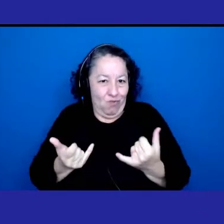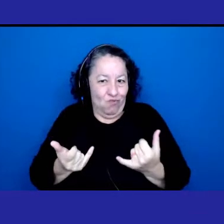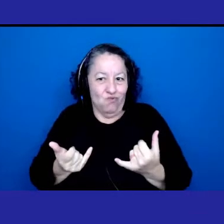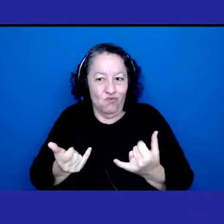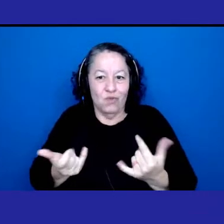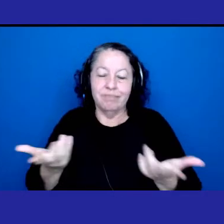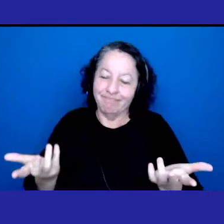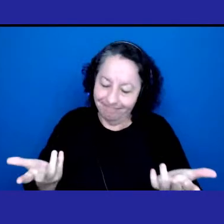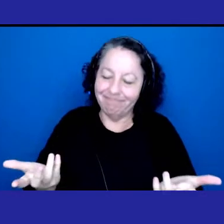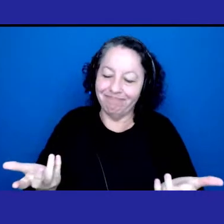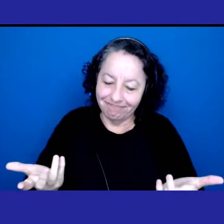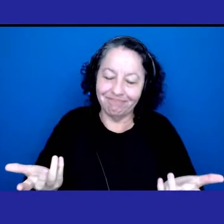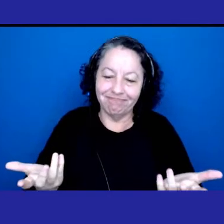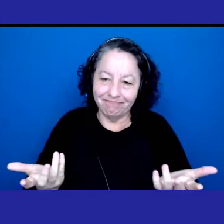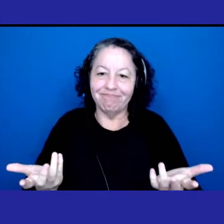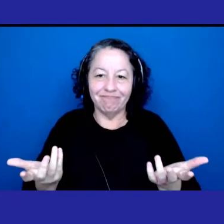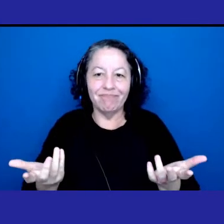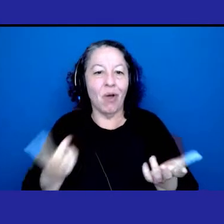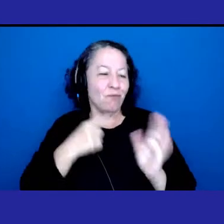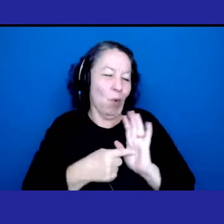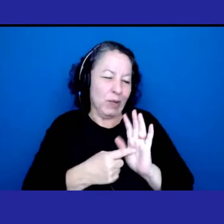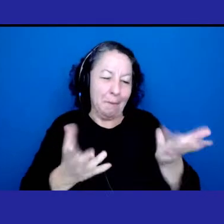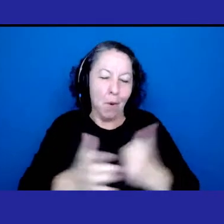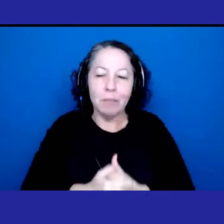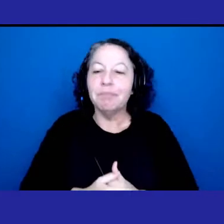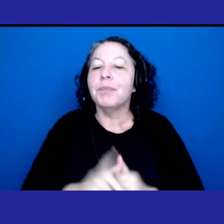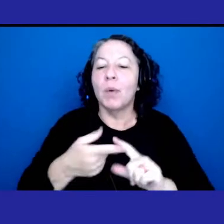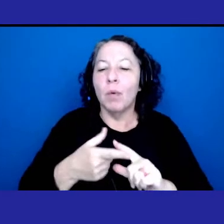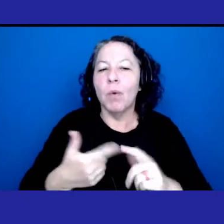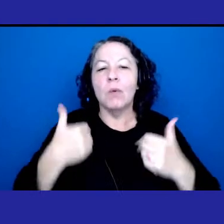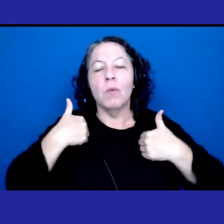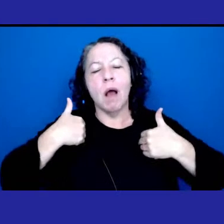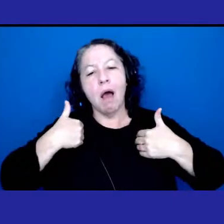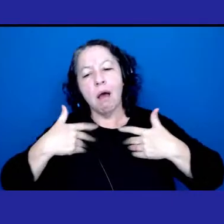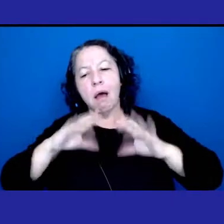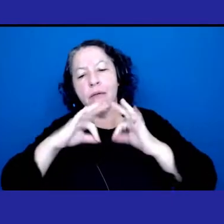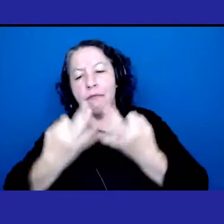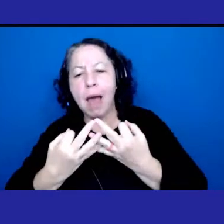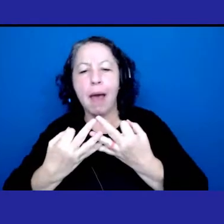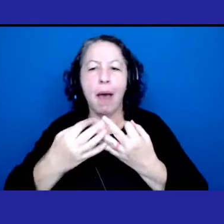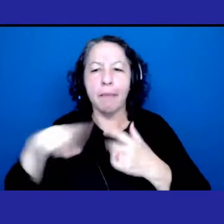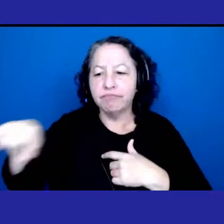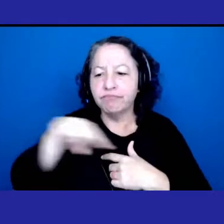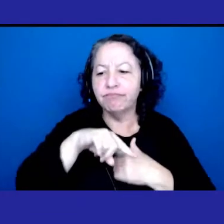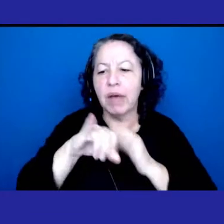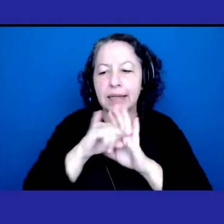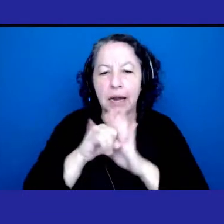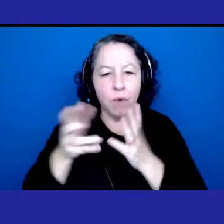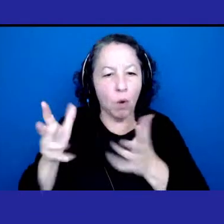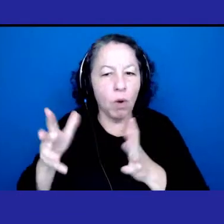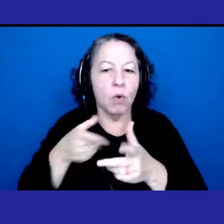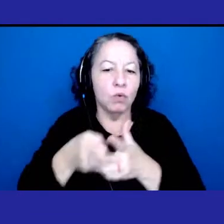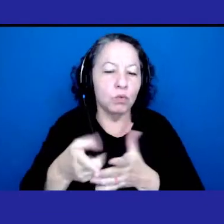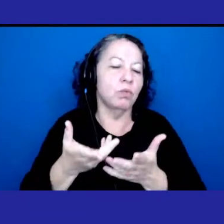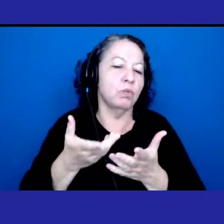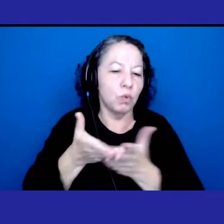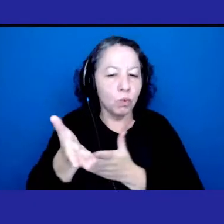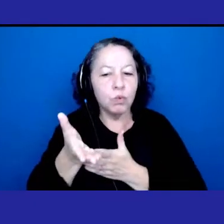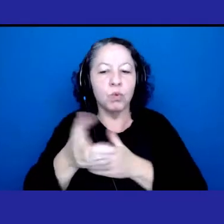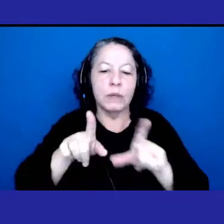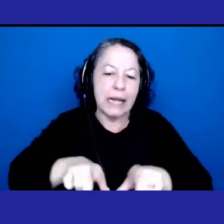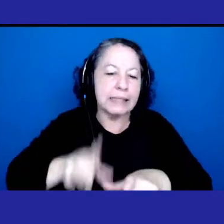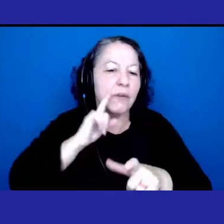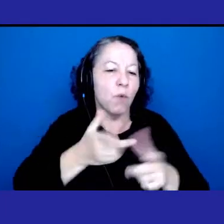So for example, when we do have families identified in the testing, for carriers,